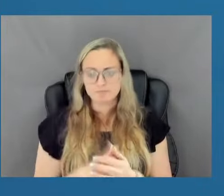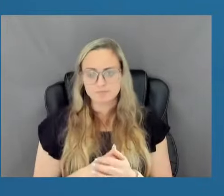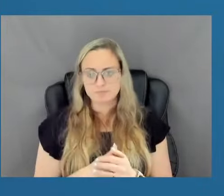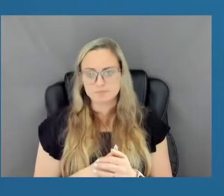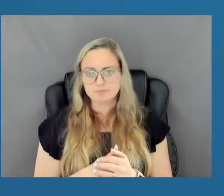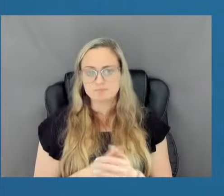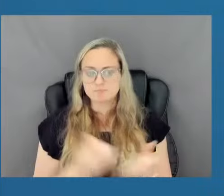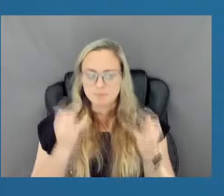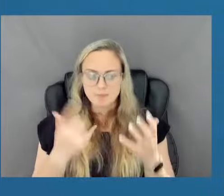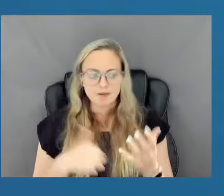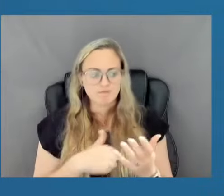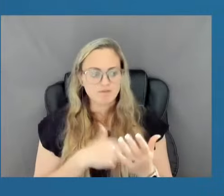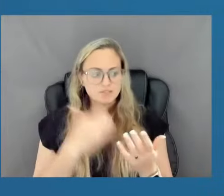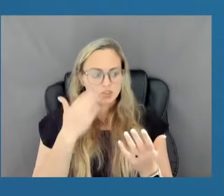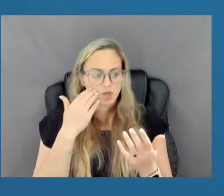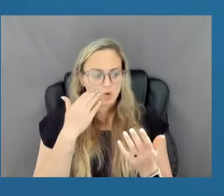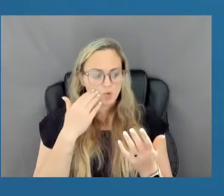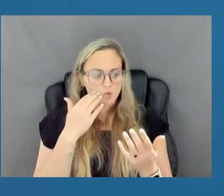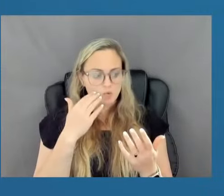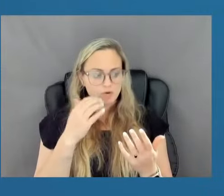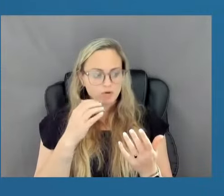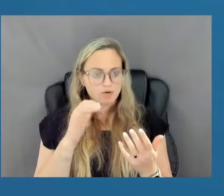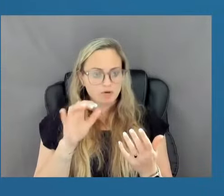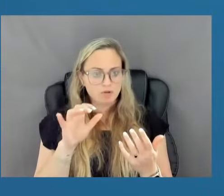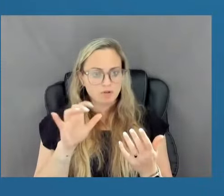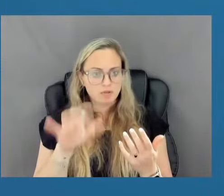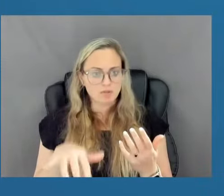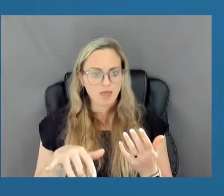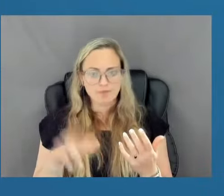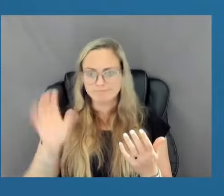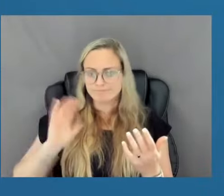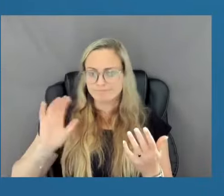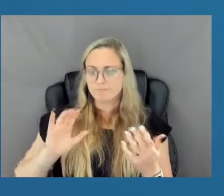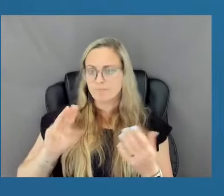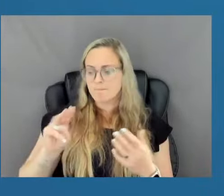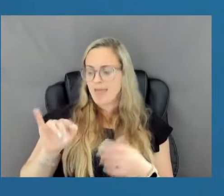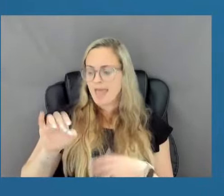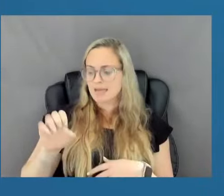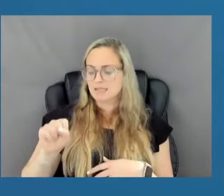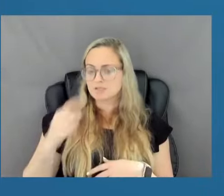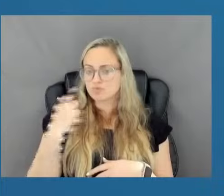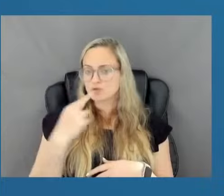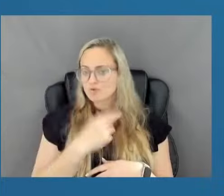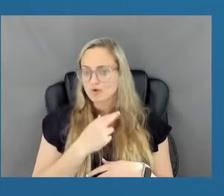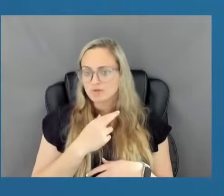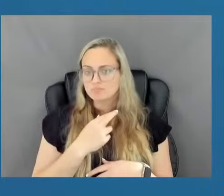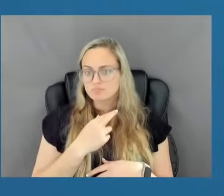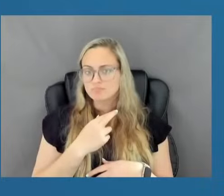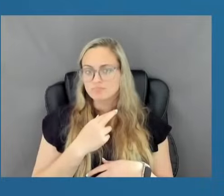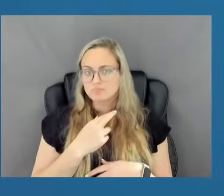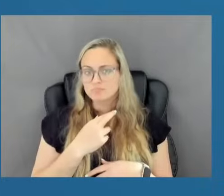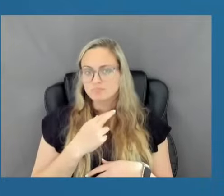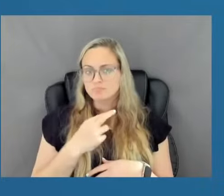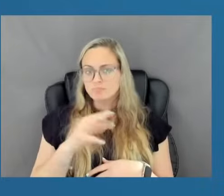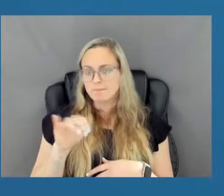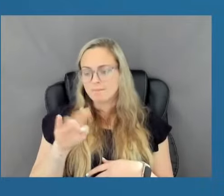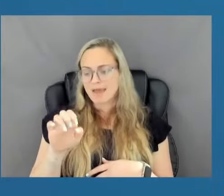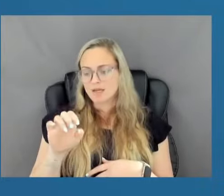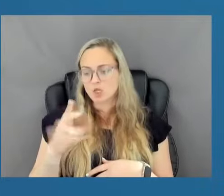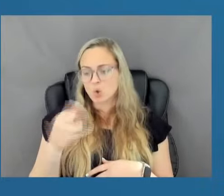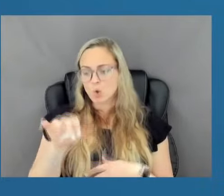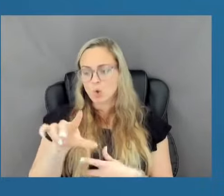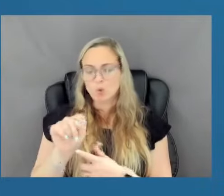Many of us know that that was the once Maddie's restaurant, the great Butch Holt and Maddie Holt,